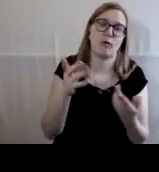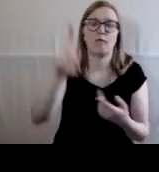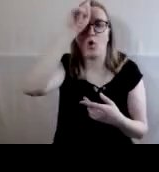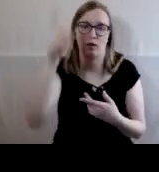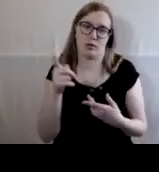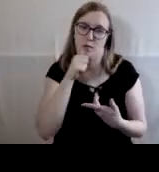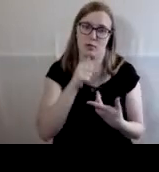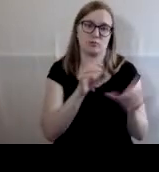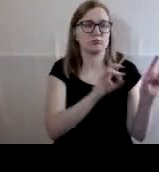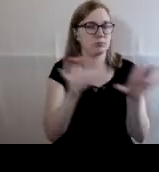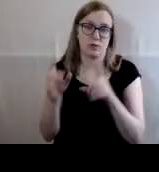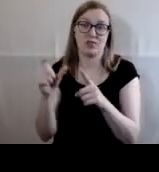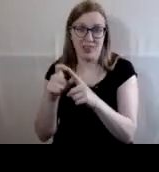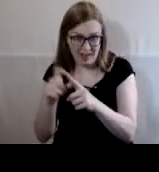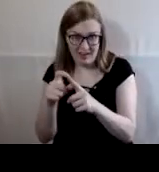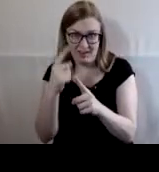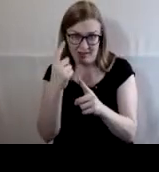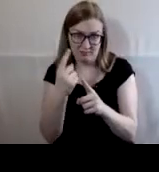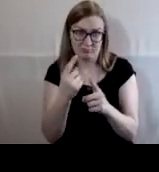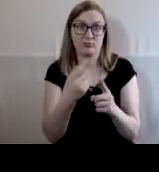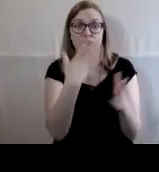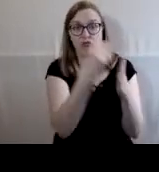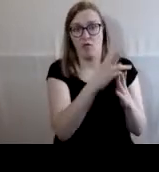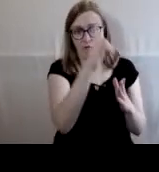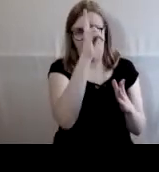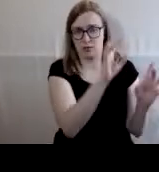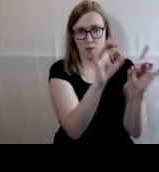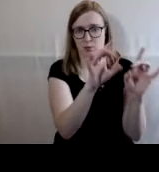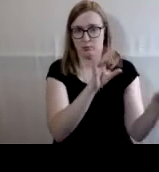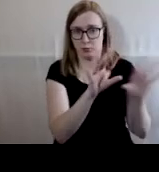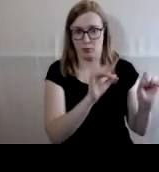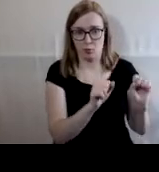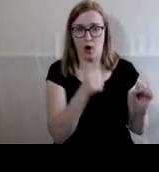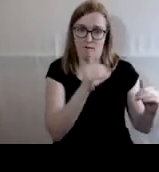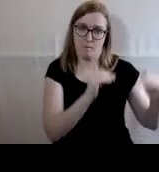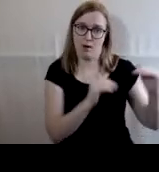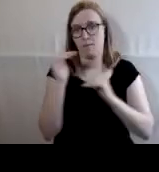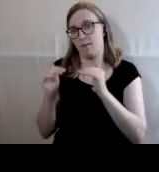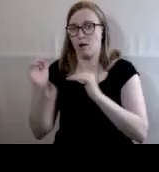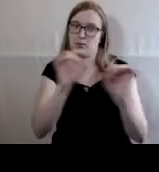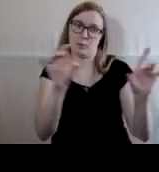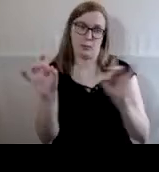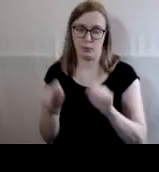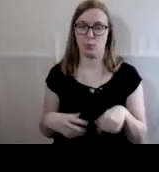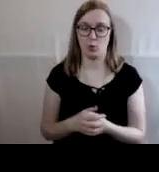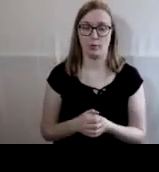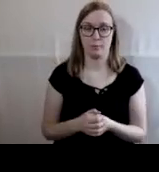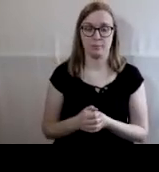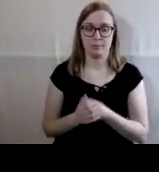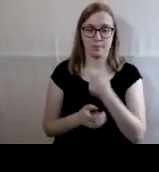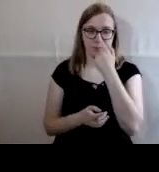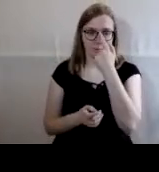Germany, or not Germany so much, Ireland, for example. So in other words, you're